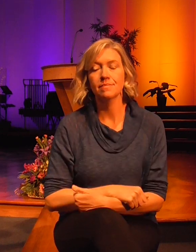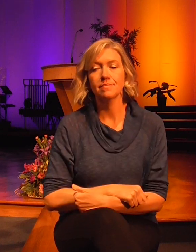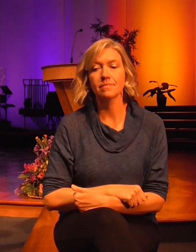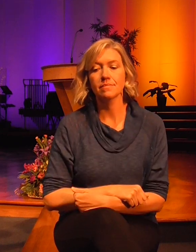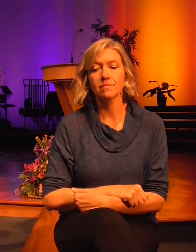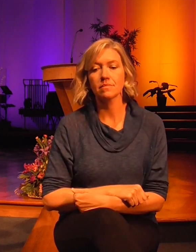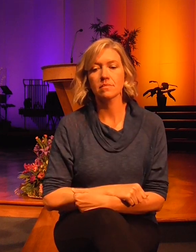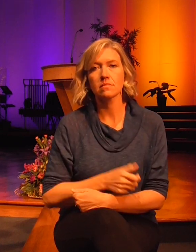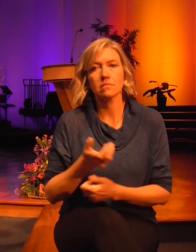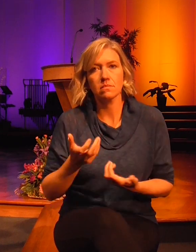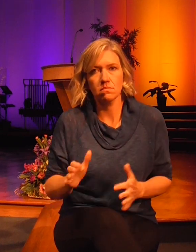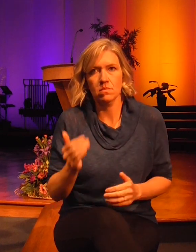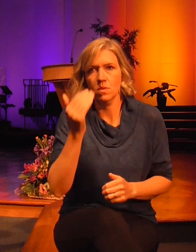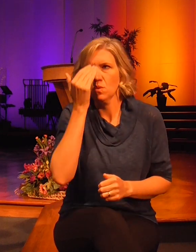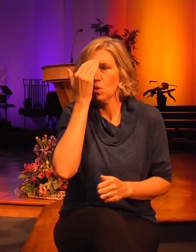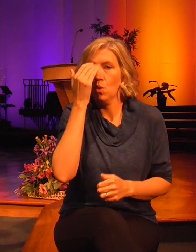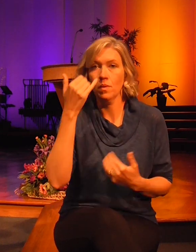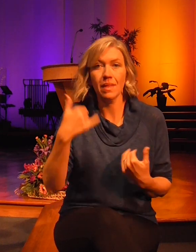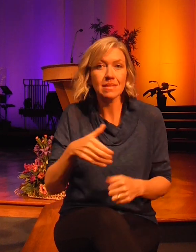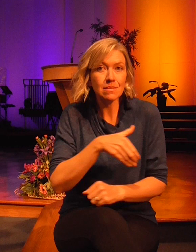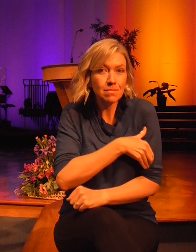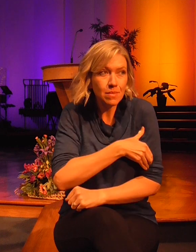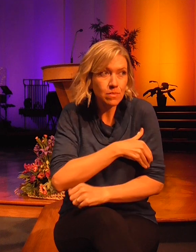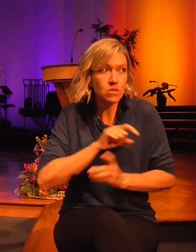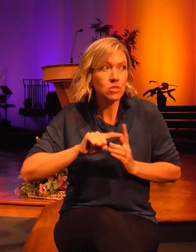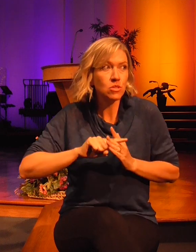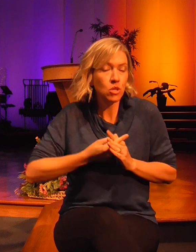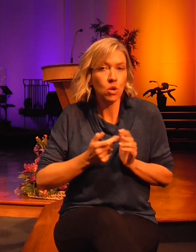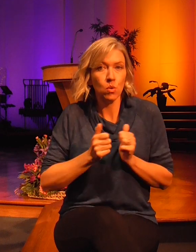knowing how powerfully it can start with us.